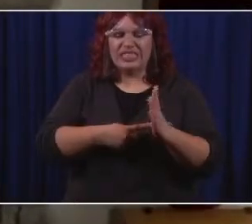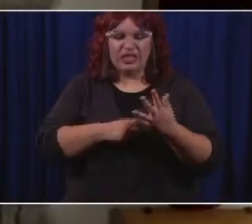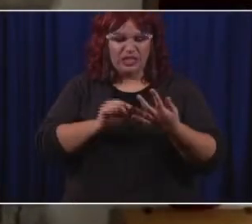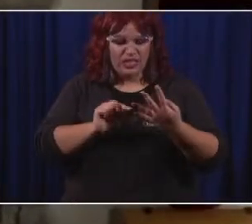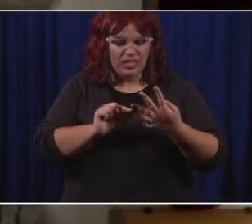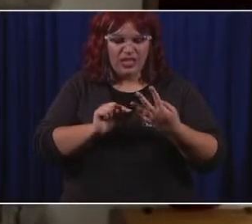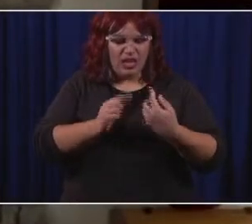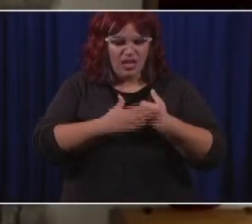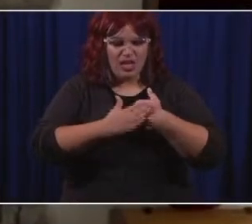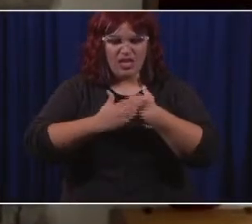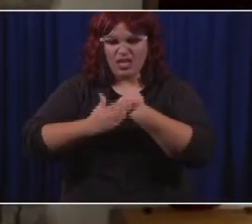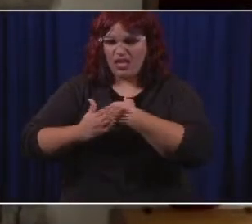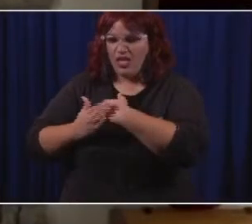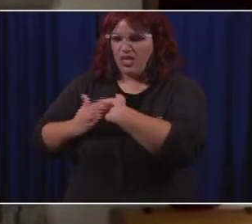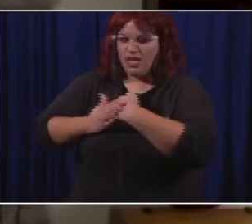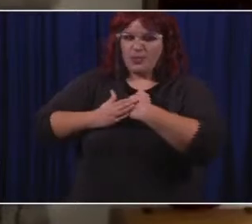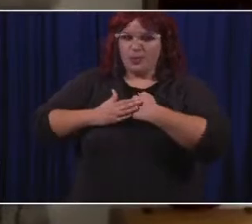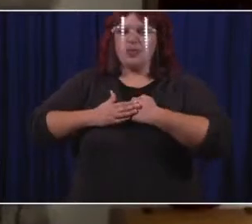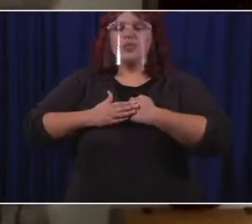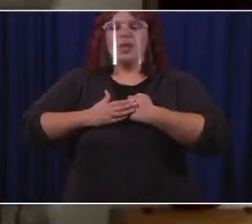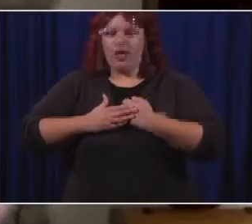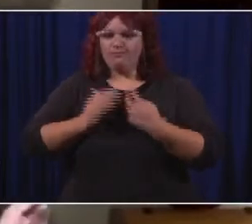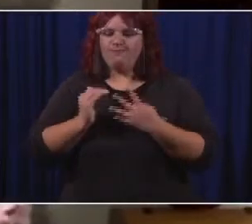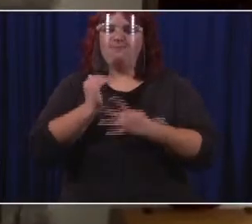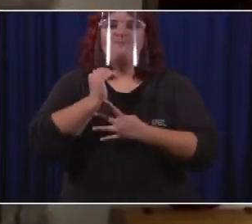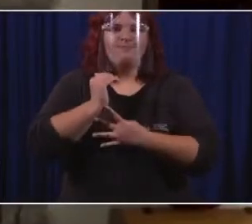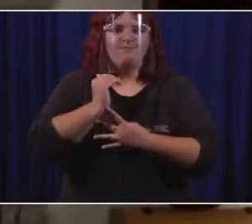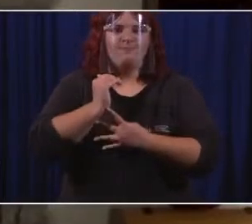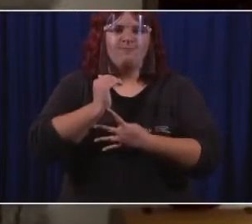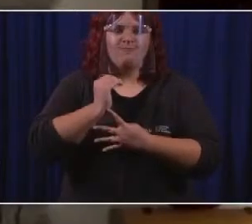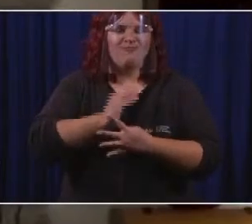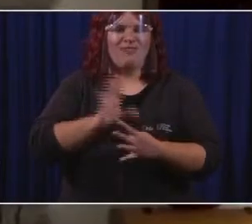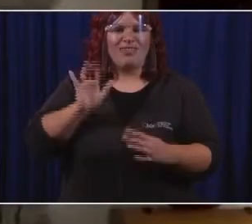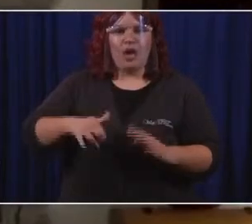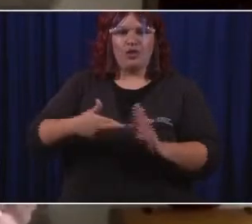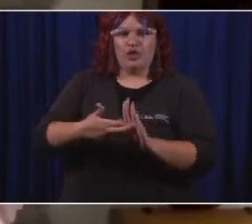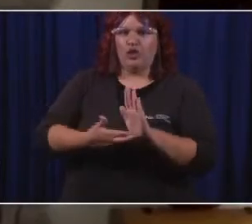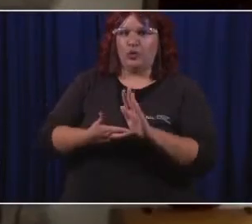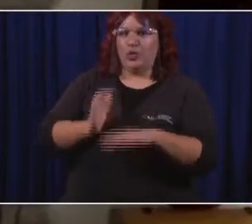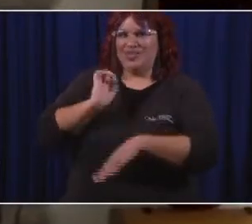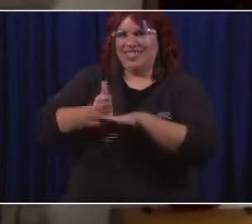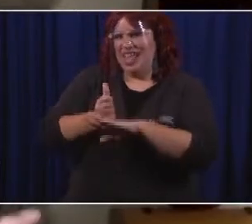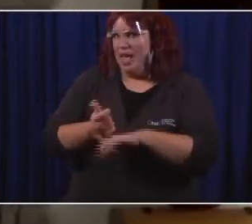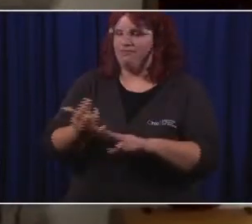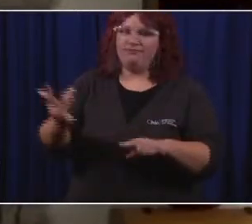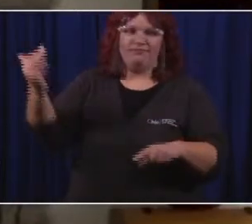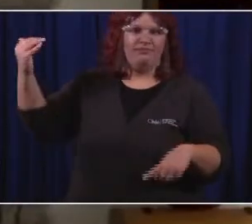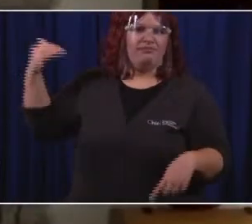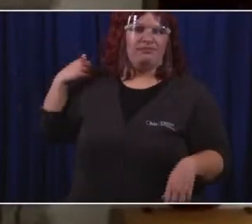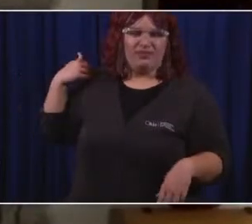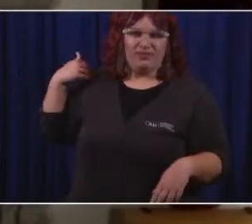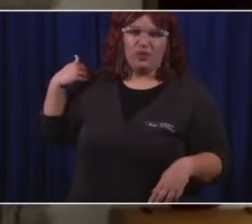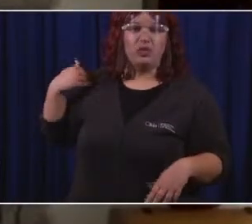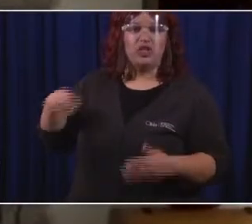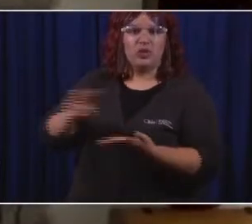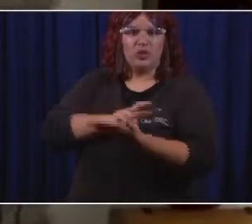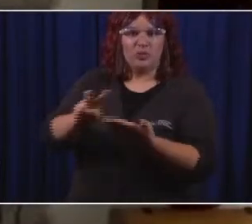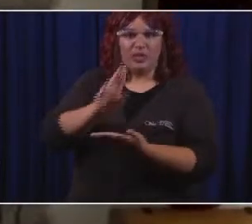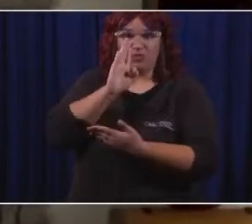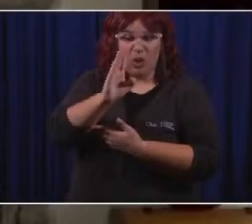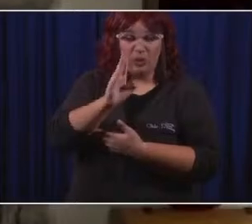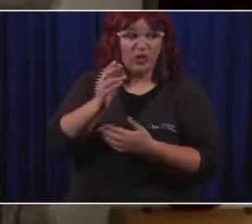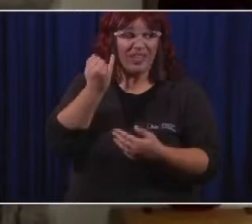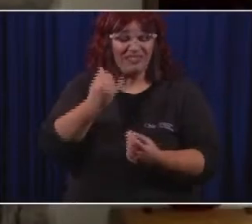weeks. I mean, we could have shown, that's the way we set it up. It takes 2 weeks in a row to do that. So this would be the second